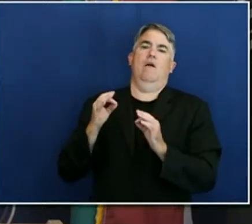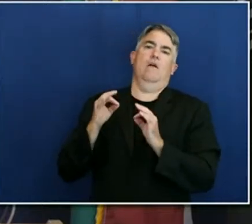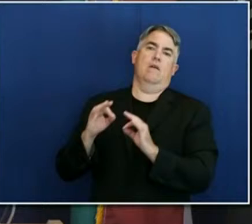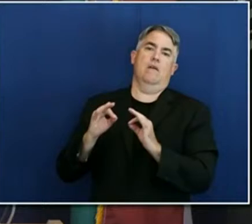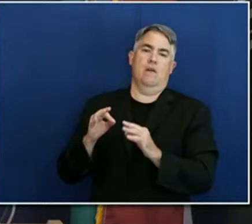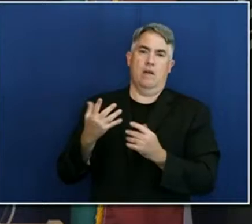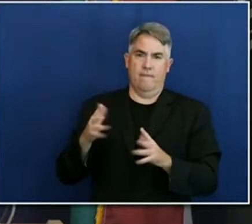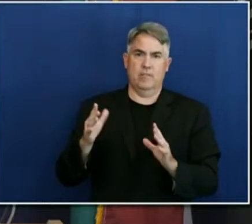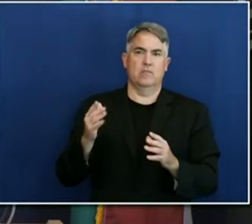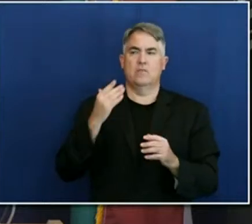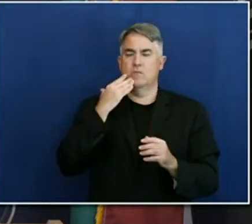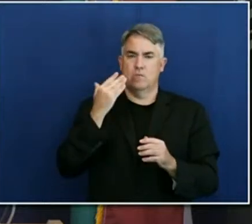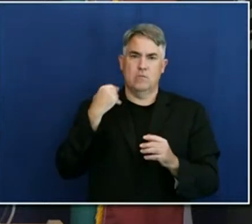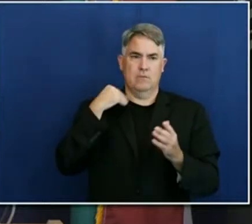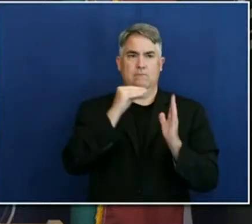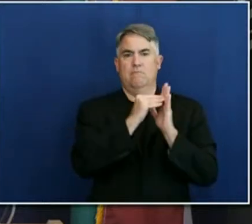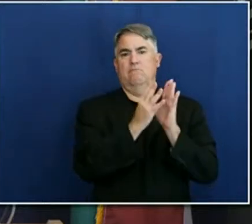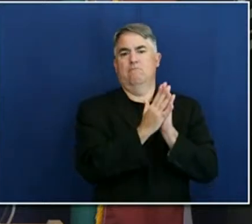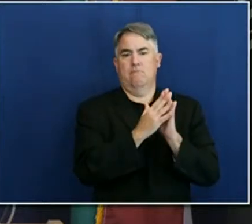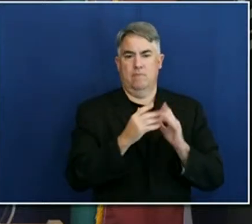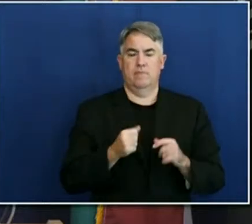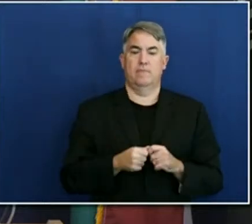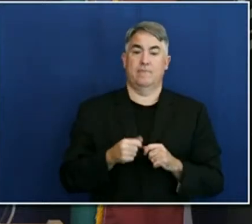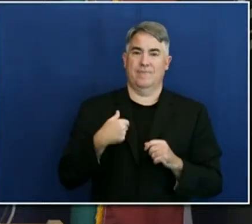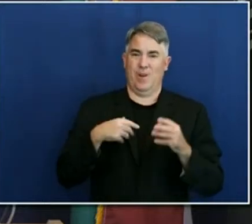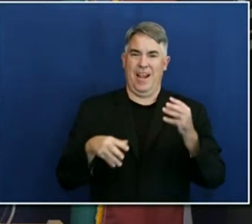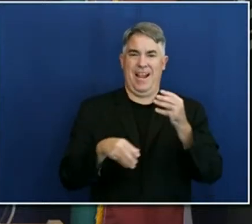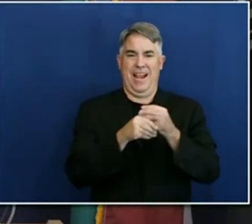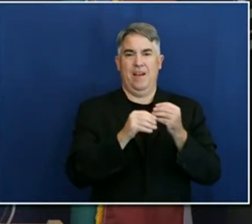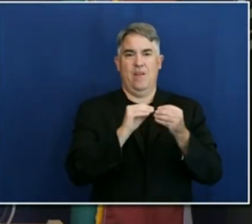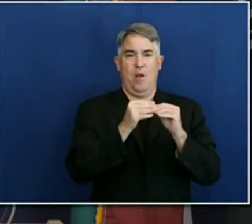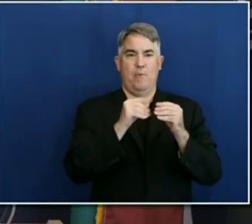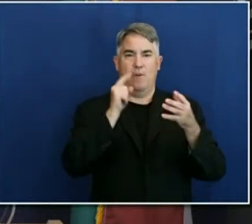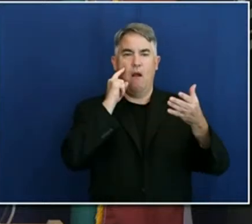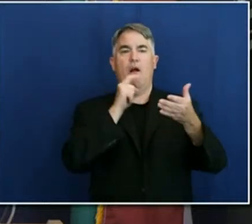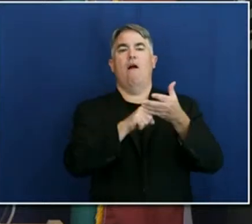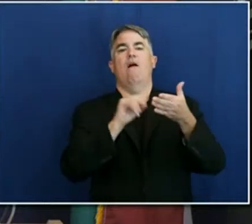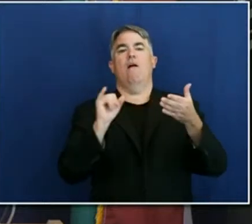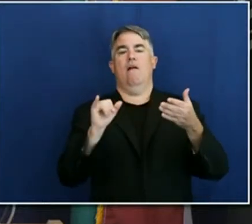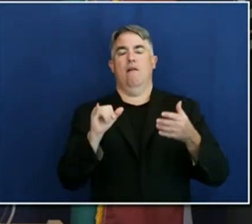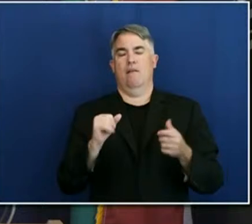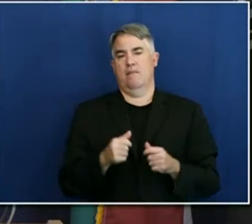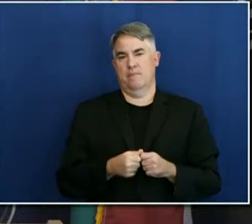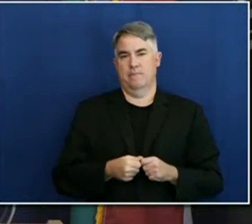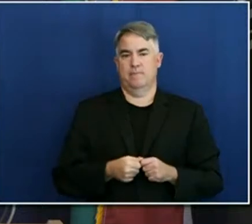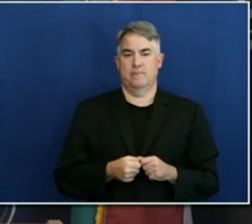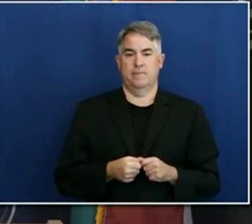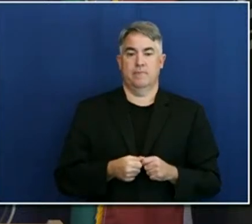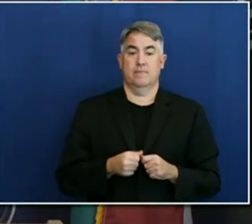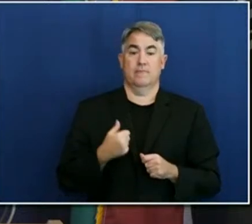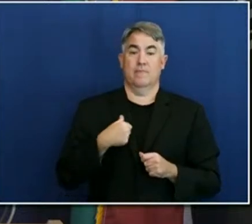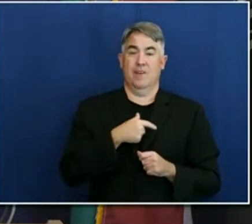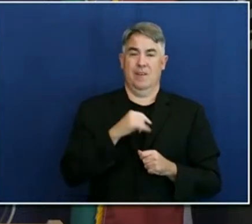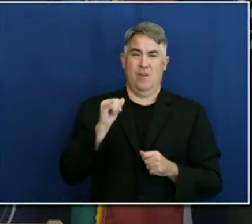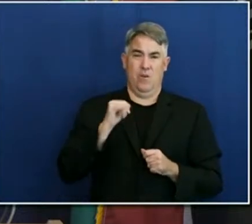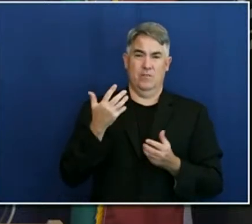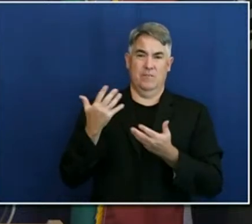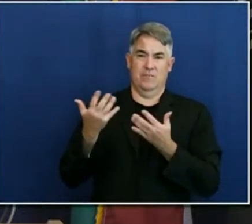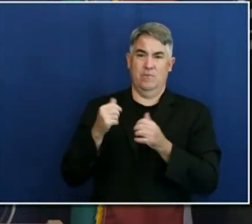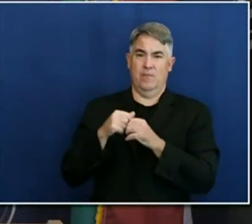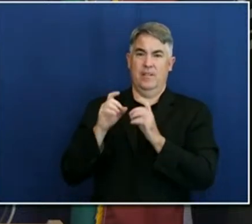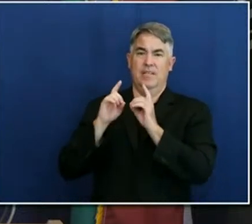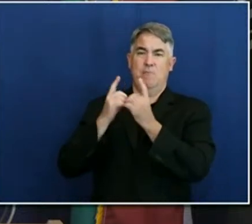see increases our percent by about 2%. We've also had extensive conversations with the Department of Defense on getting their